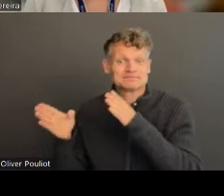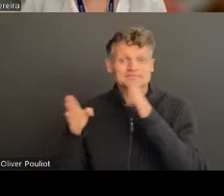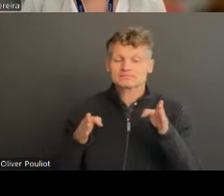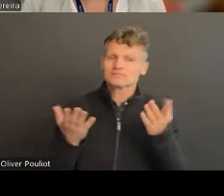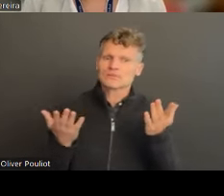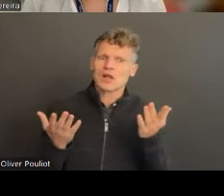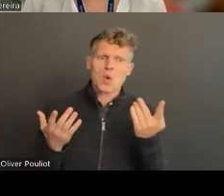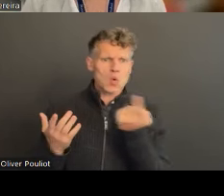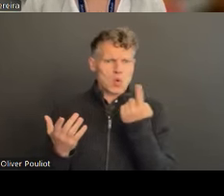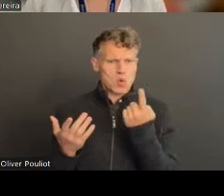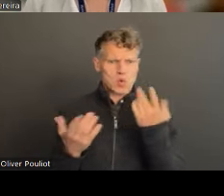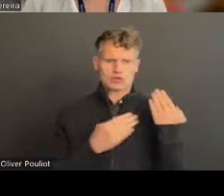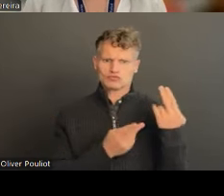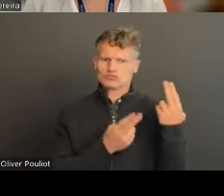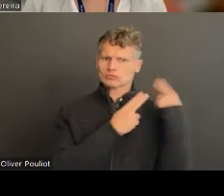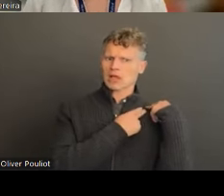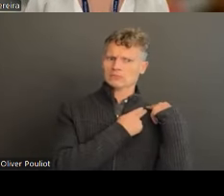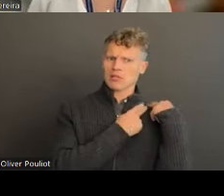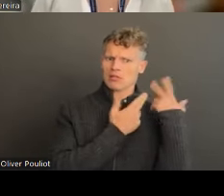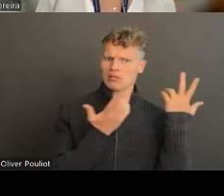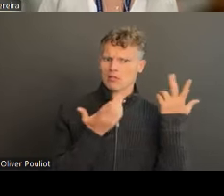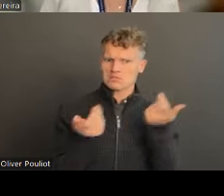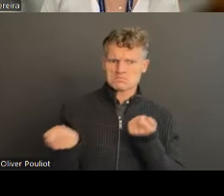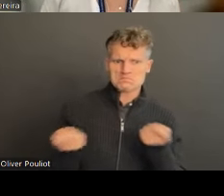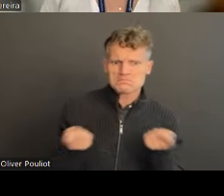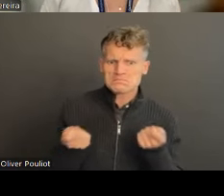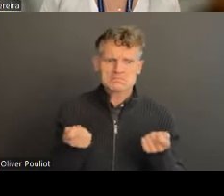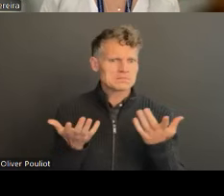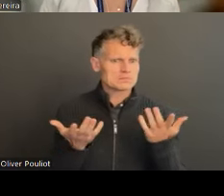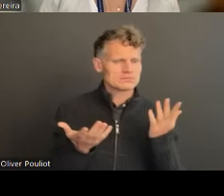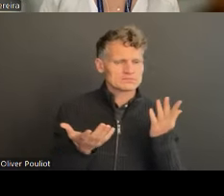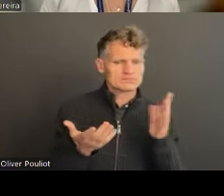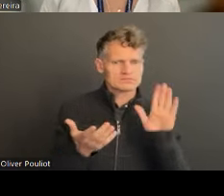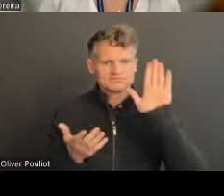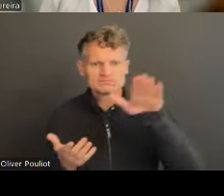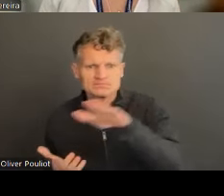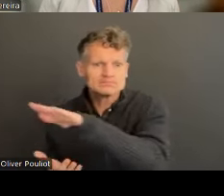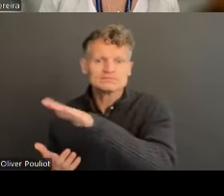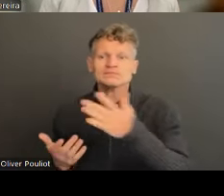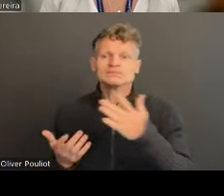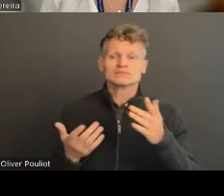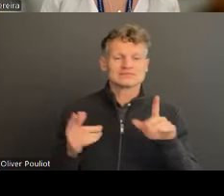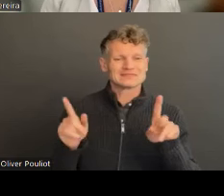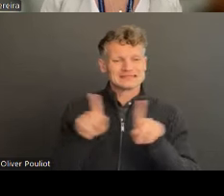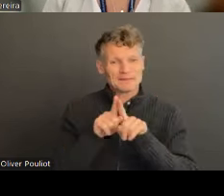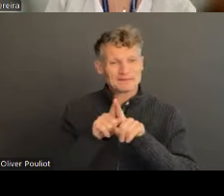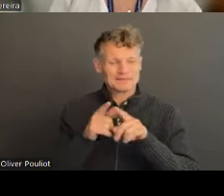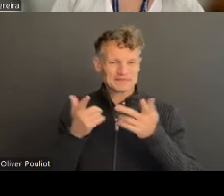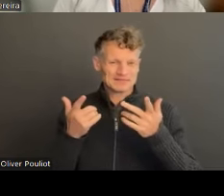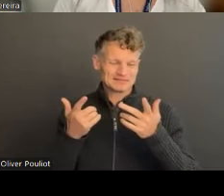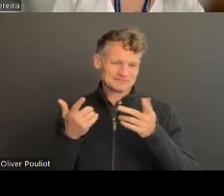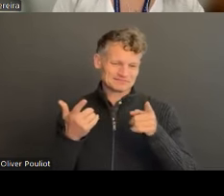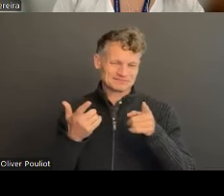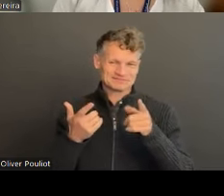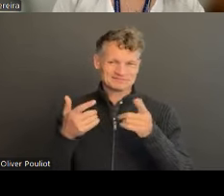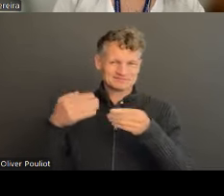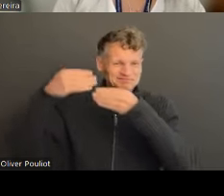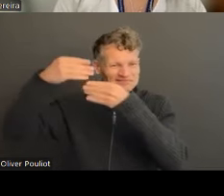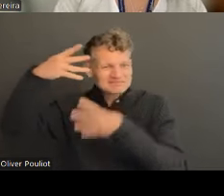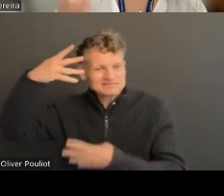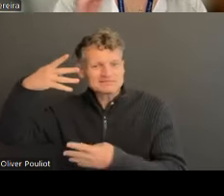of implementing this intervention. Steps 8 through 10, we review the